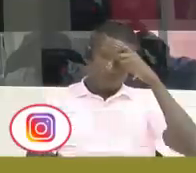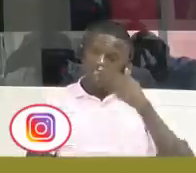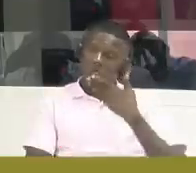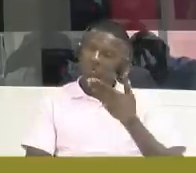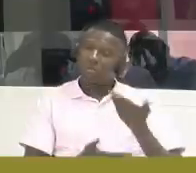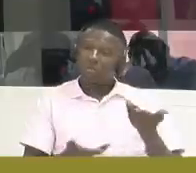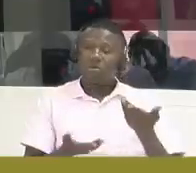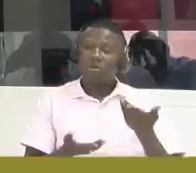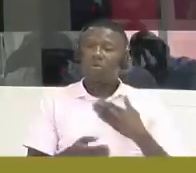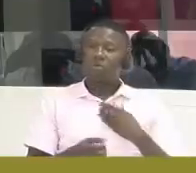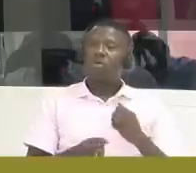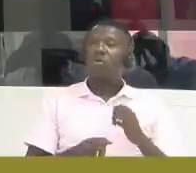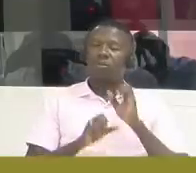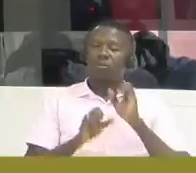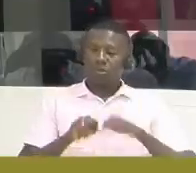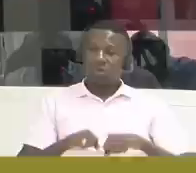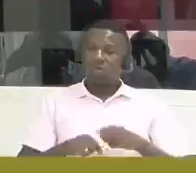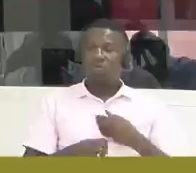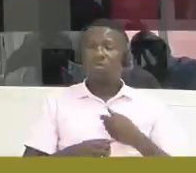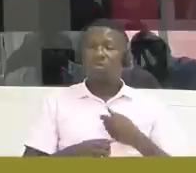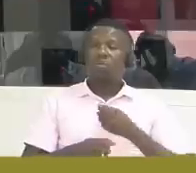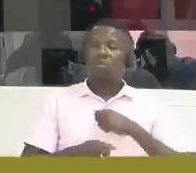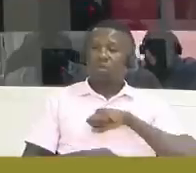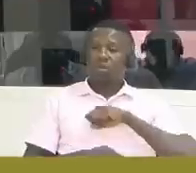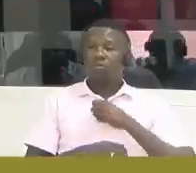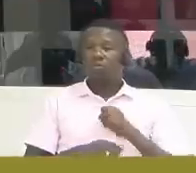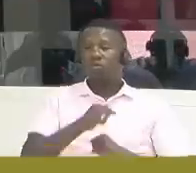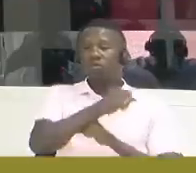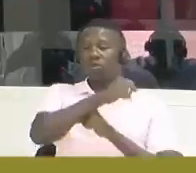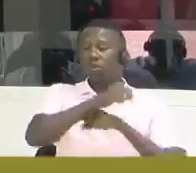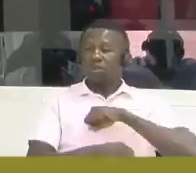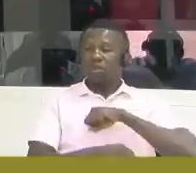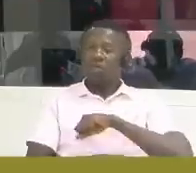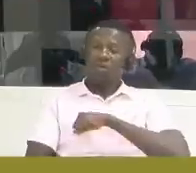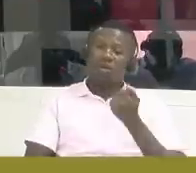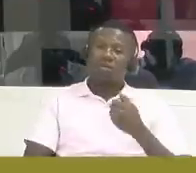to be able to take care of me and my baby at the time.